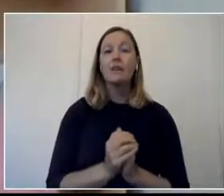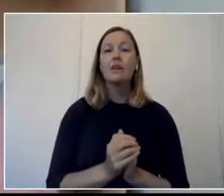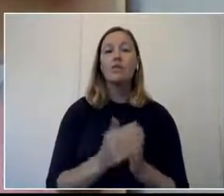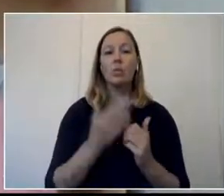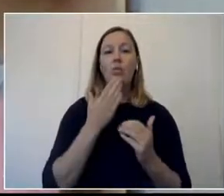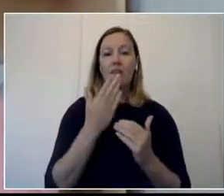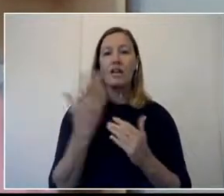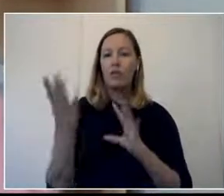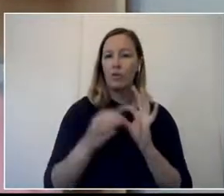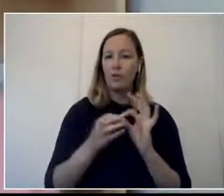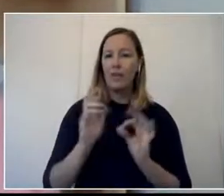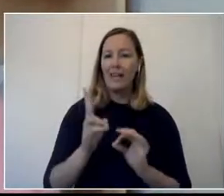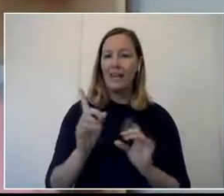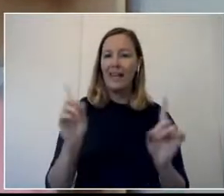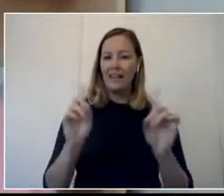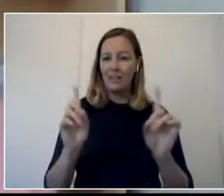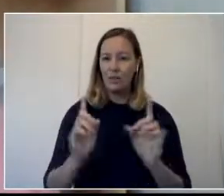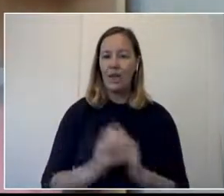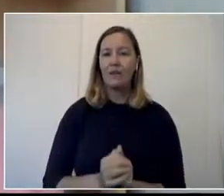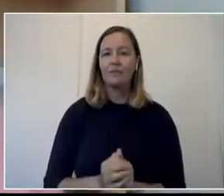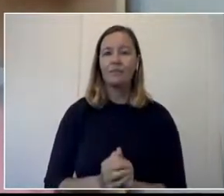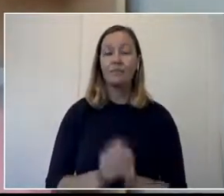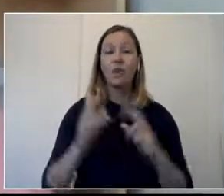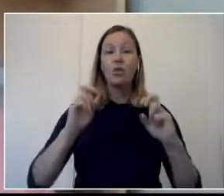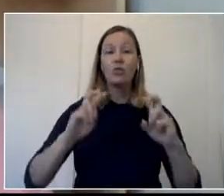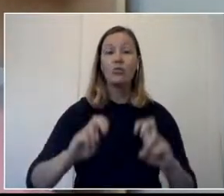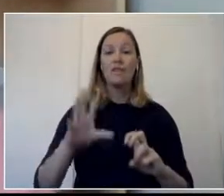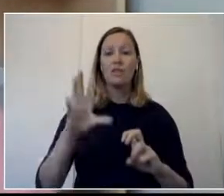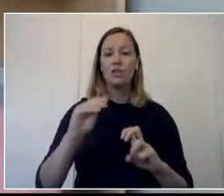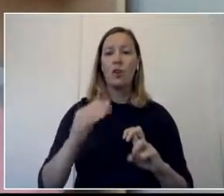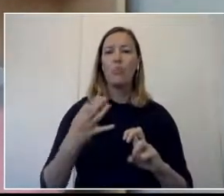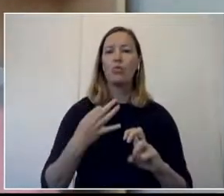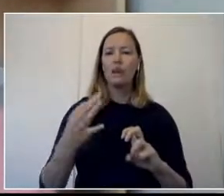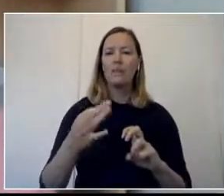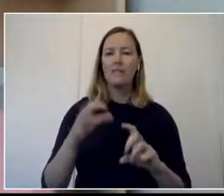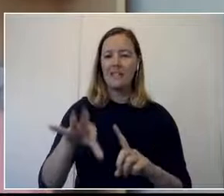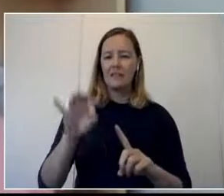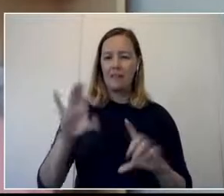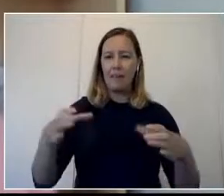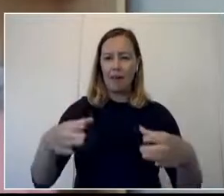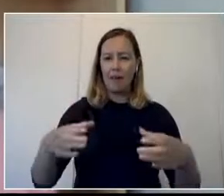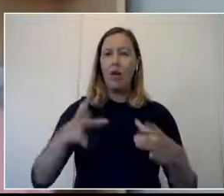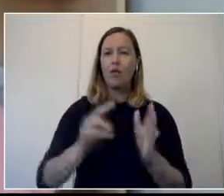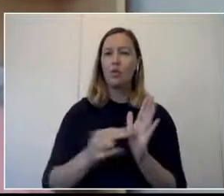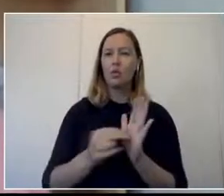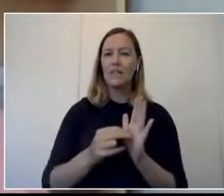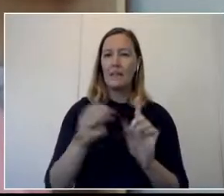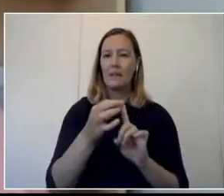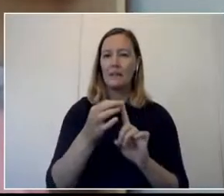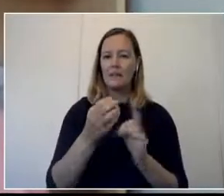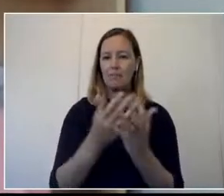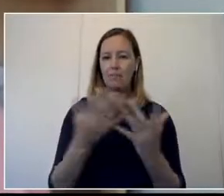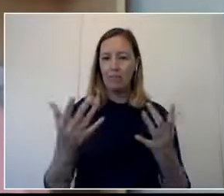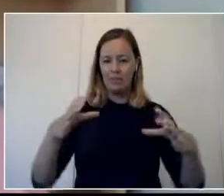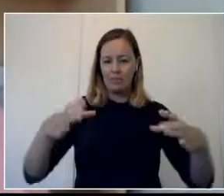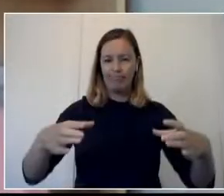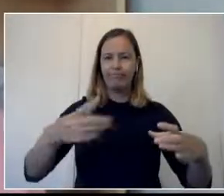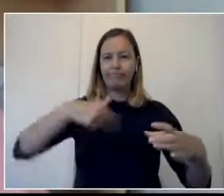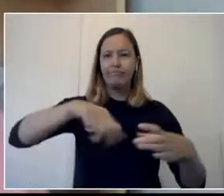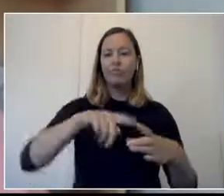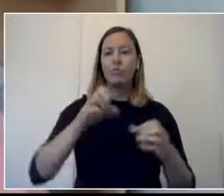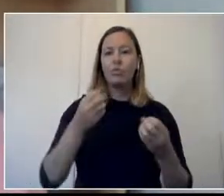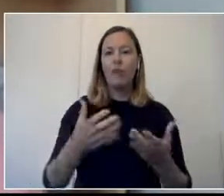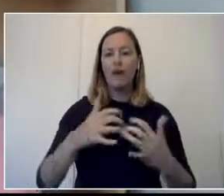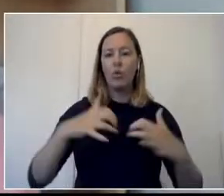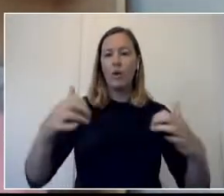today. The research is from a representative sample of the New Zealand public to give us an audience perspective and help us